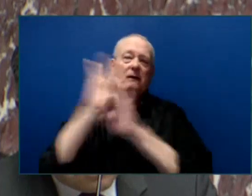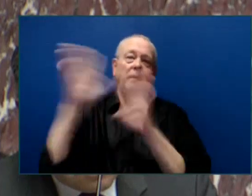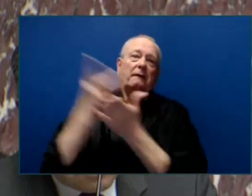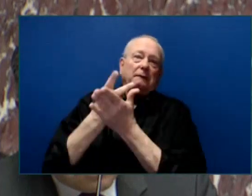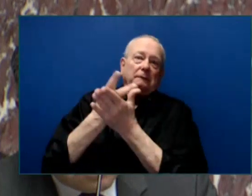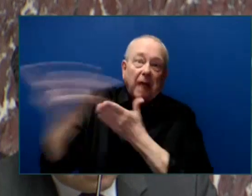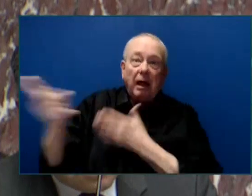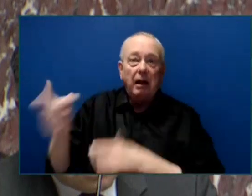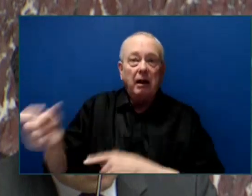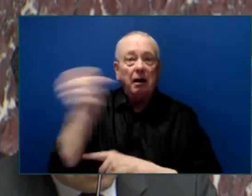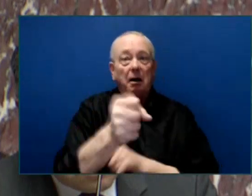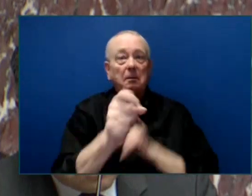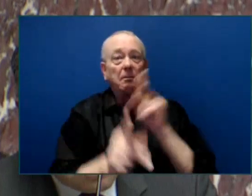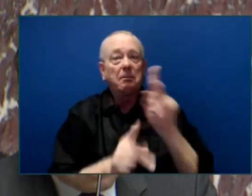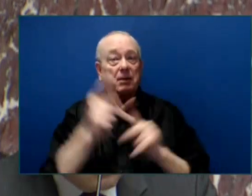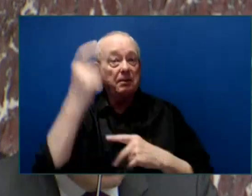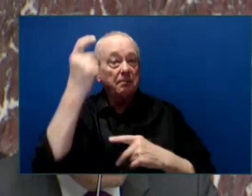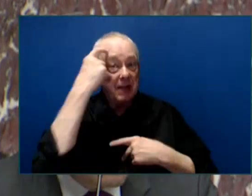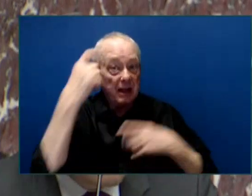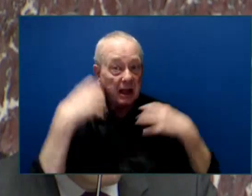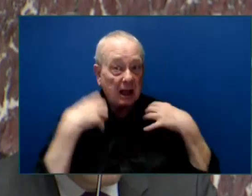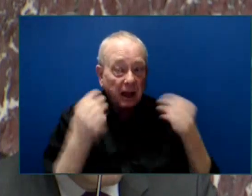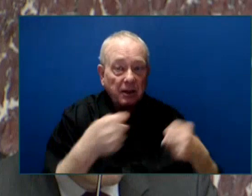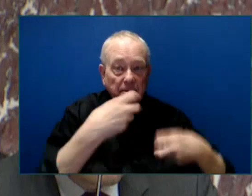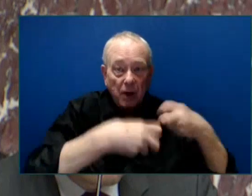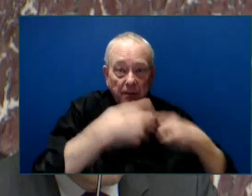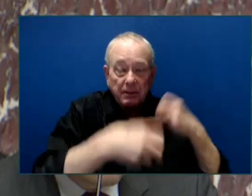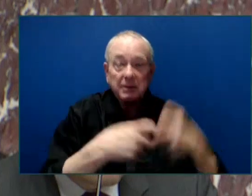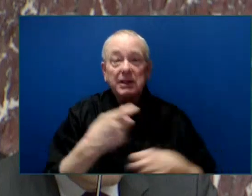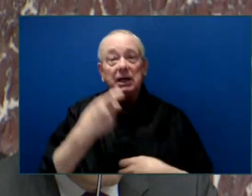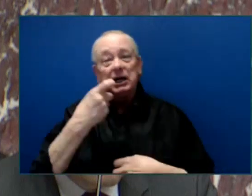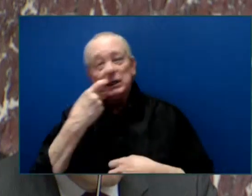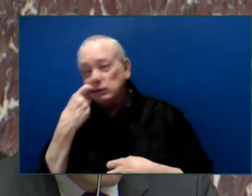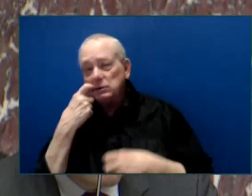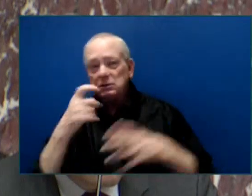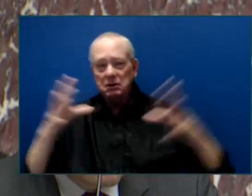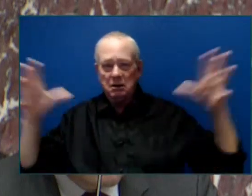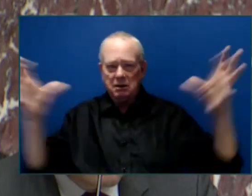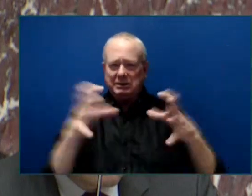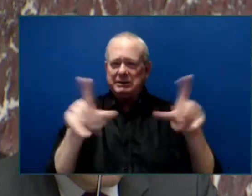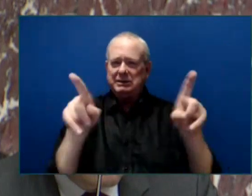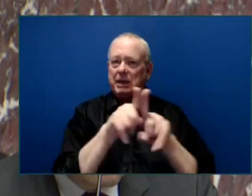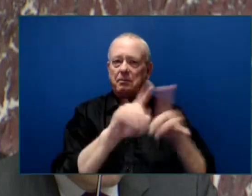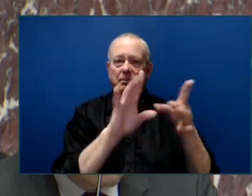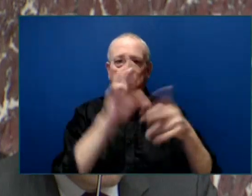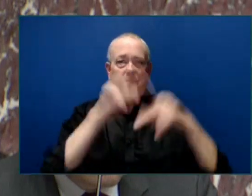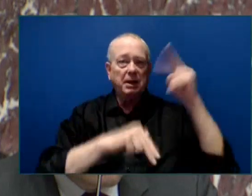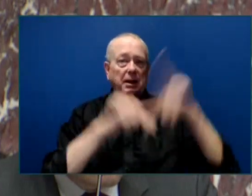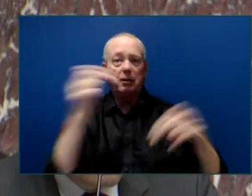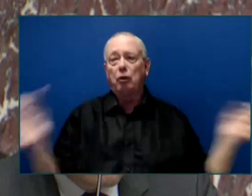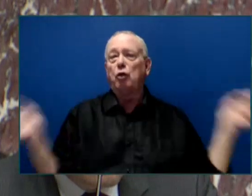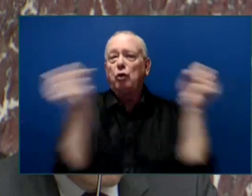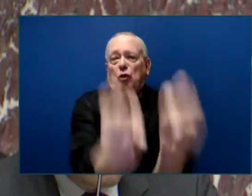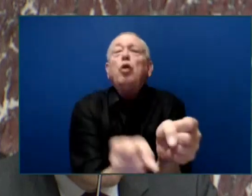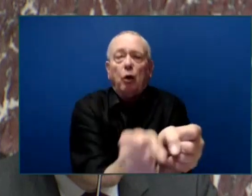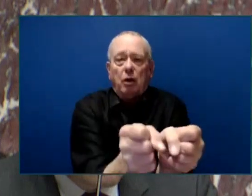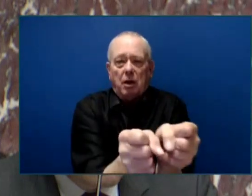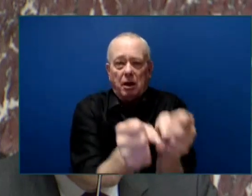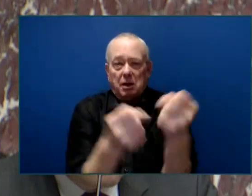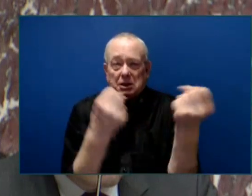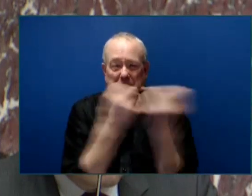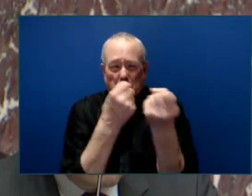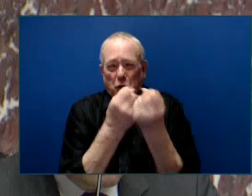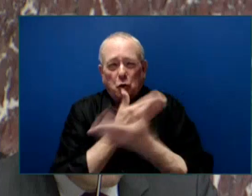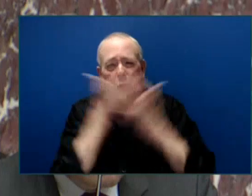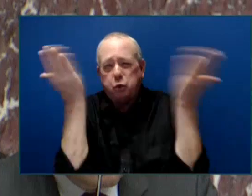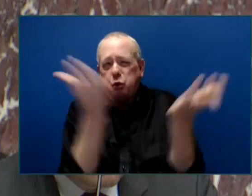same BC Housing building, only to abandon them without any support. The research conclusively finds,